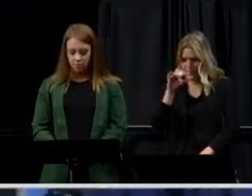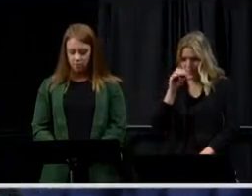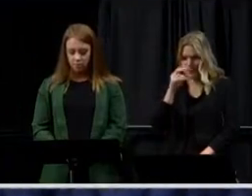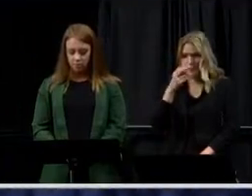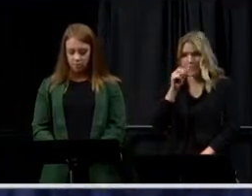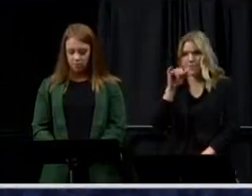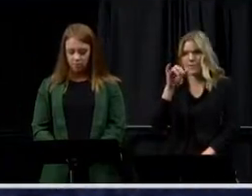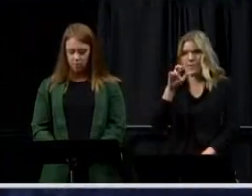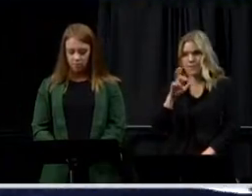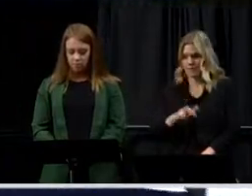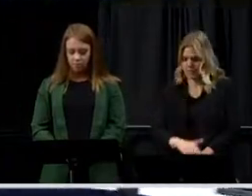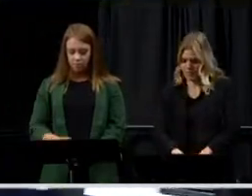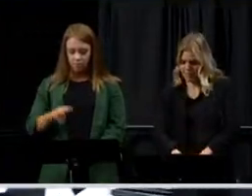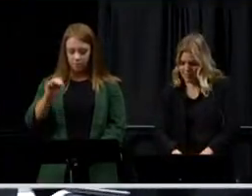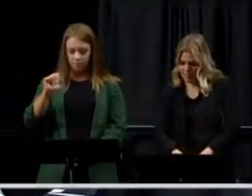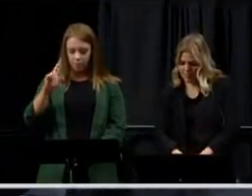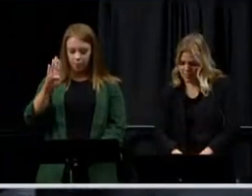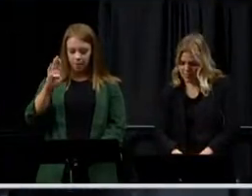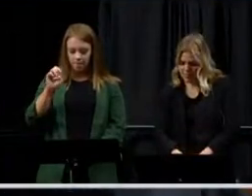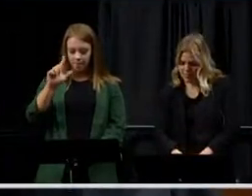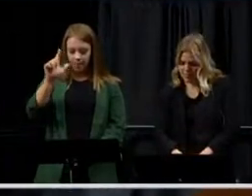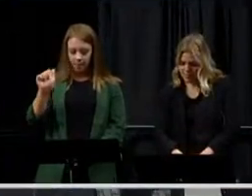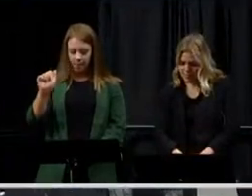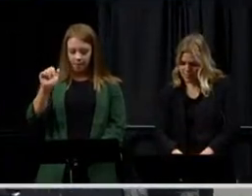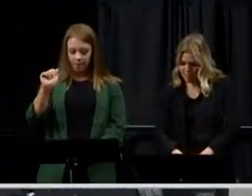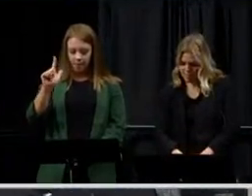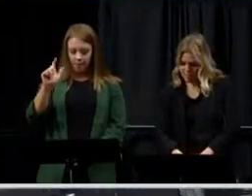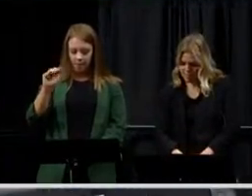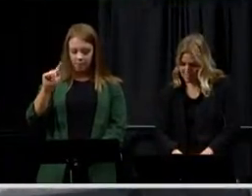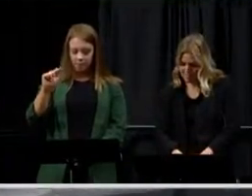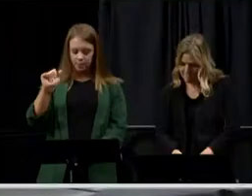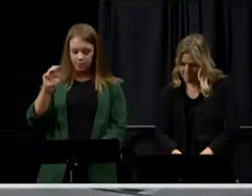O'Hare. Marbella Morales Altamira.